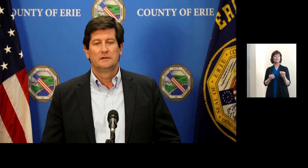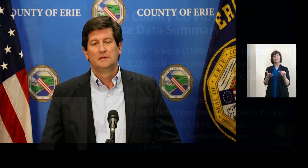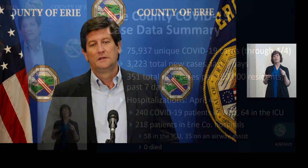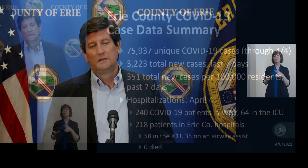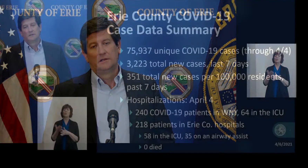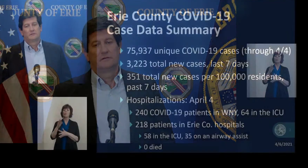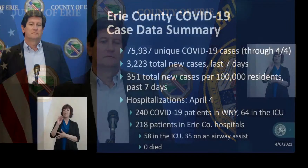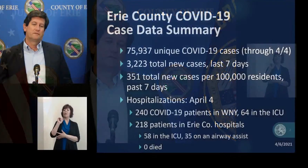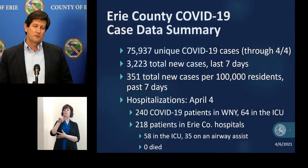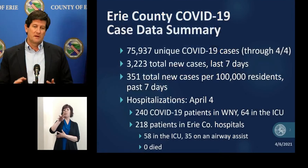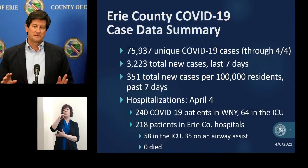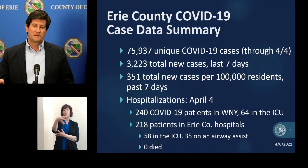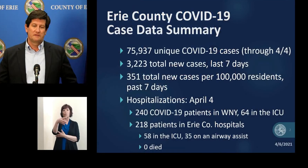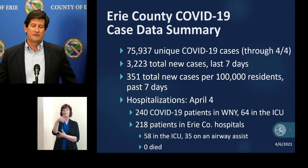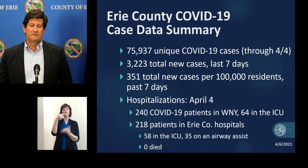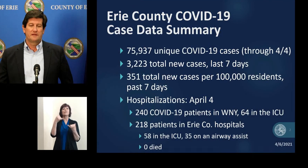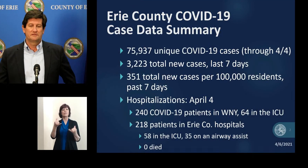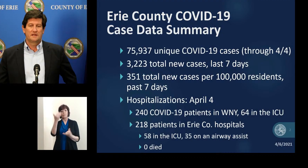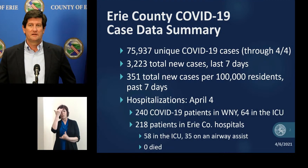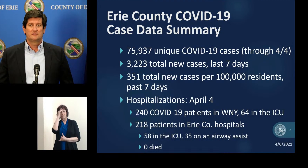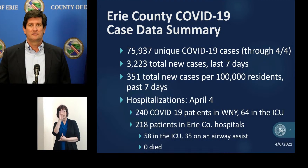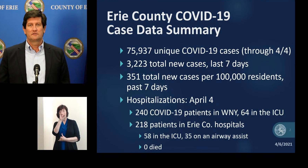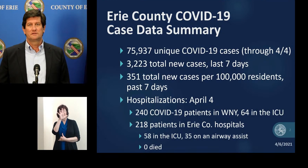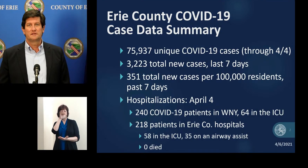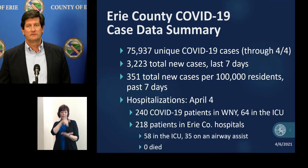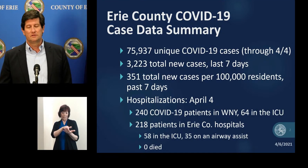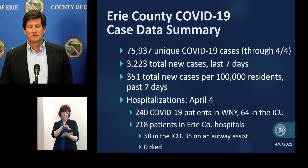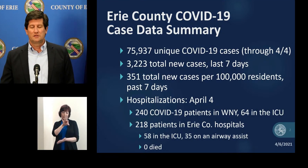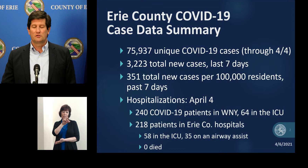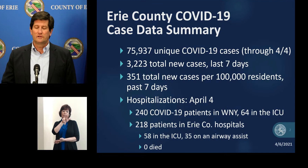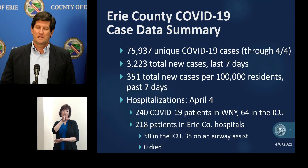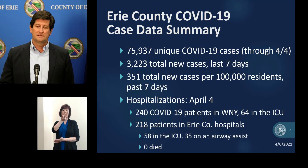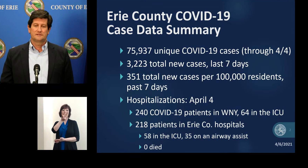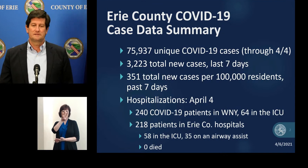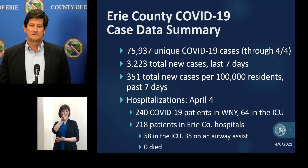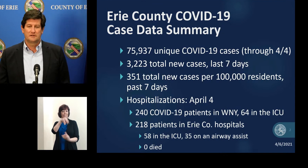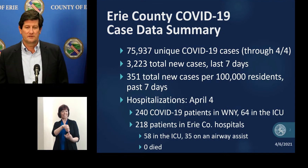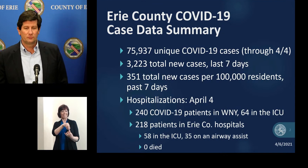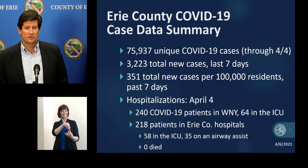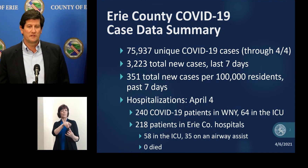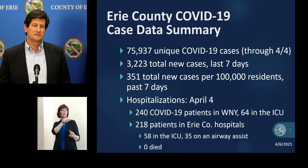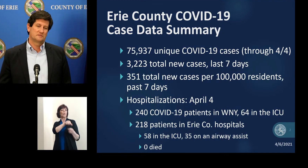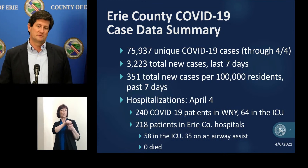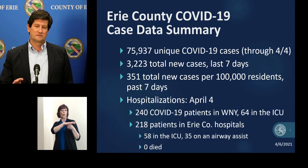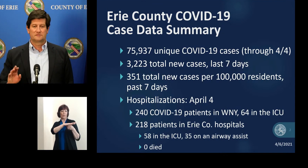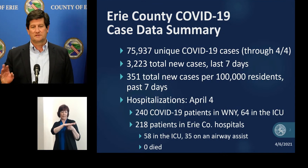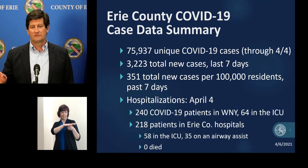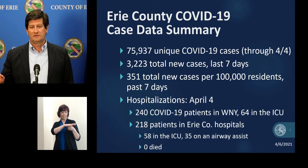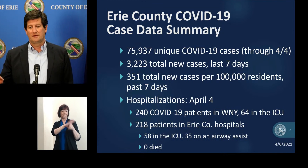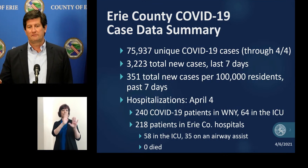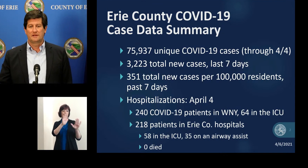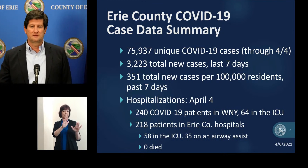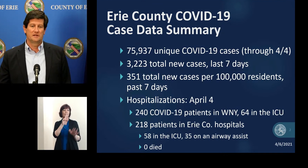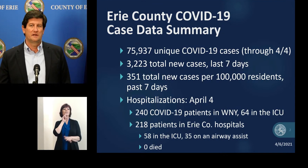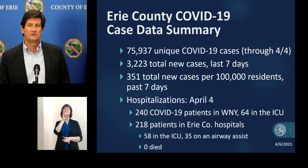4th. Confirmed now 75,937 unique COVID cases. These are not duplicates, so those are